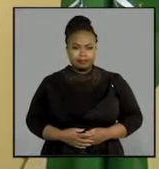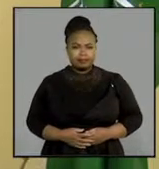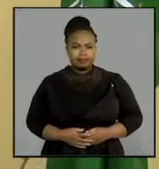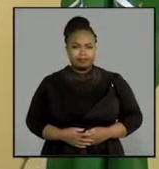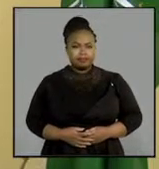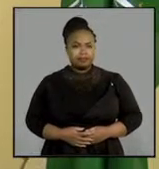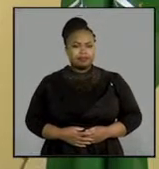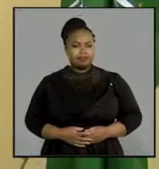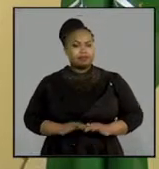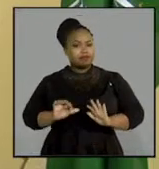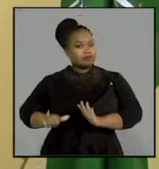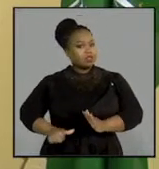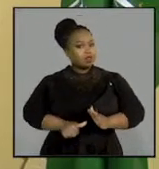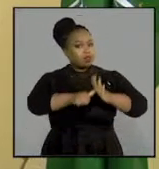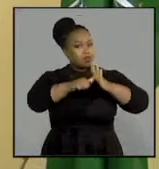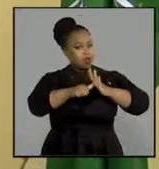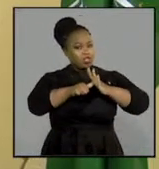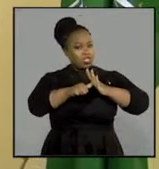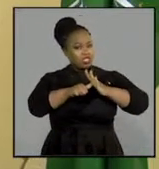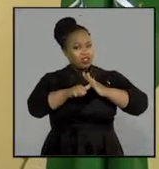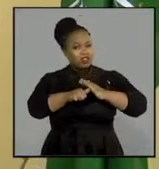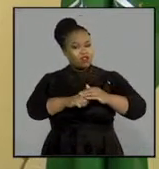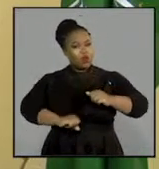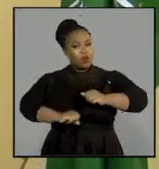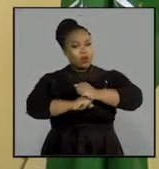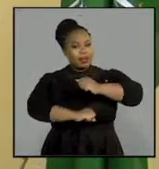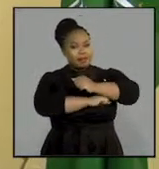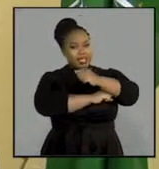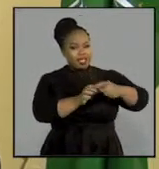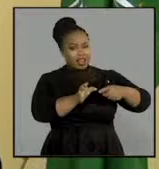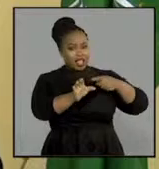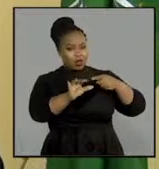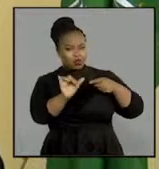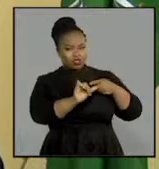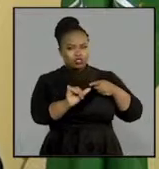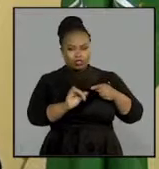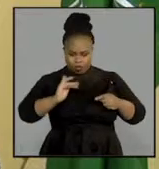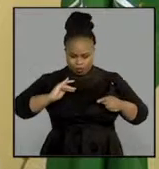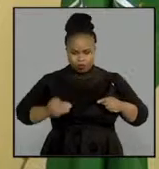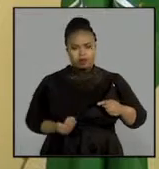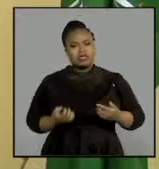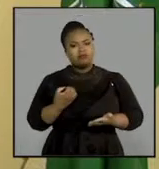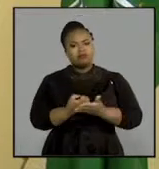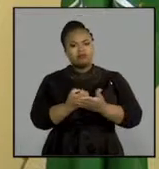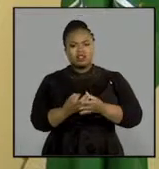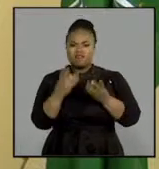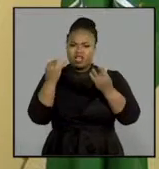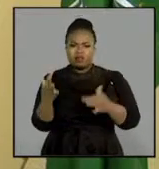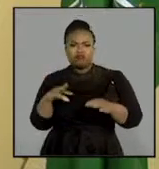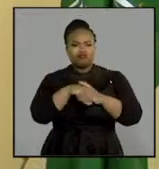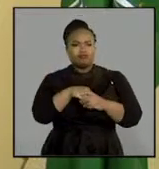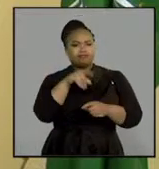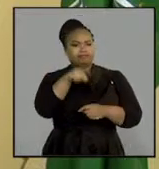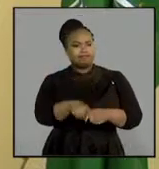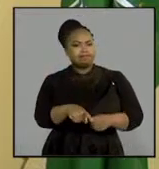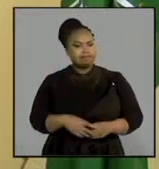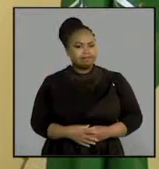A critical pillar of the plan is to ensure women's economic and financial inclusion.